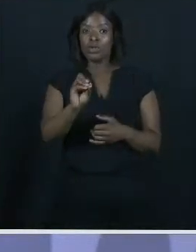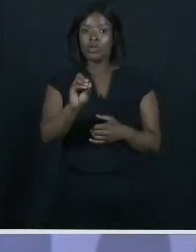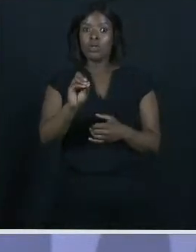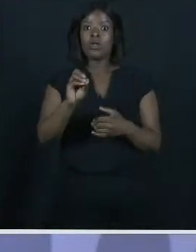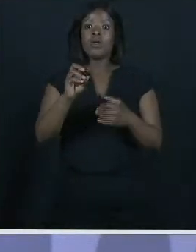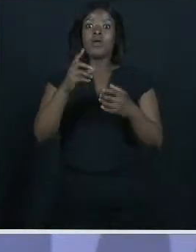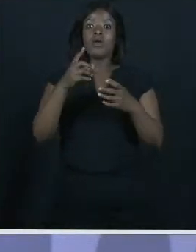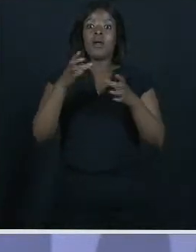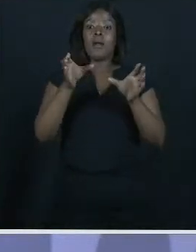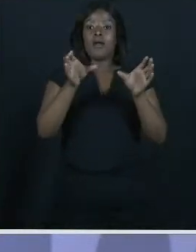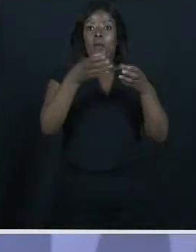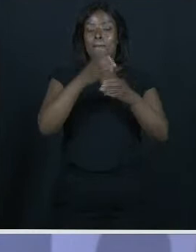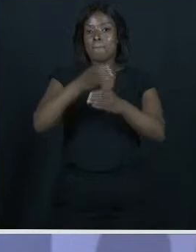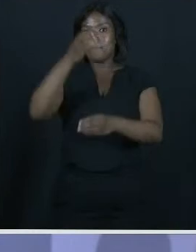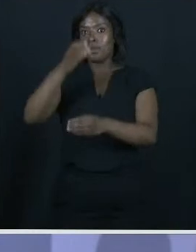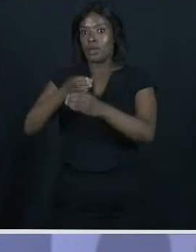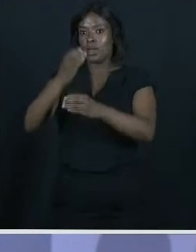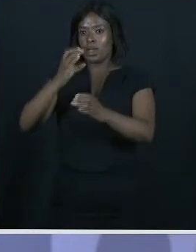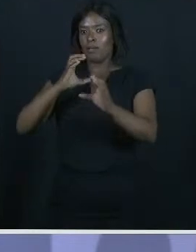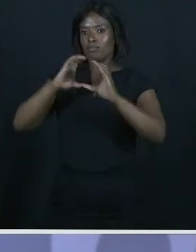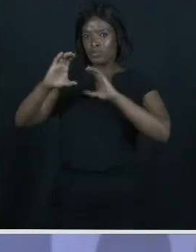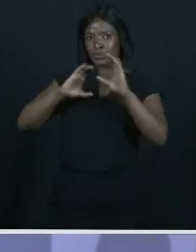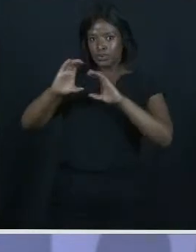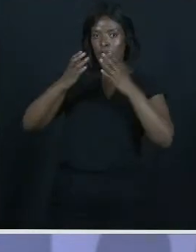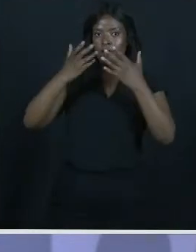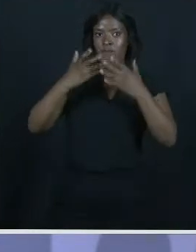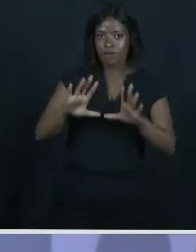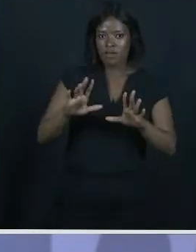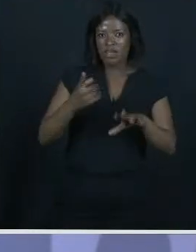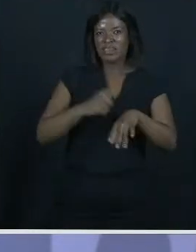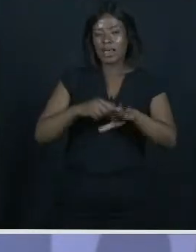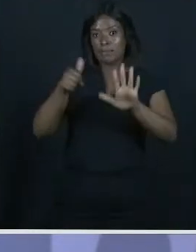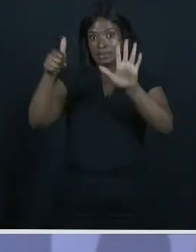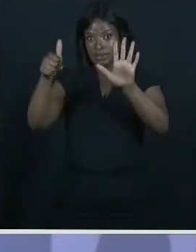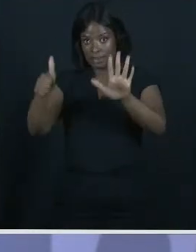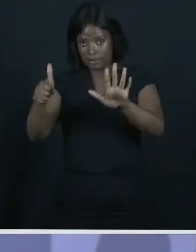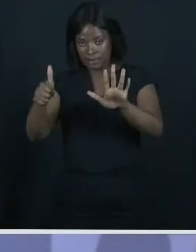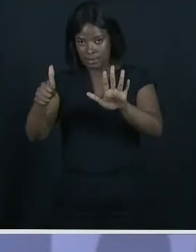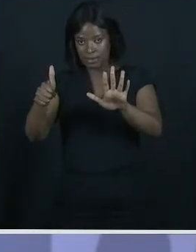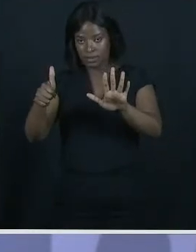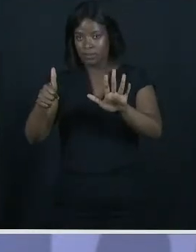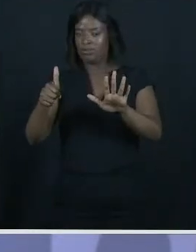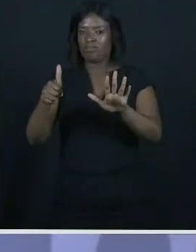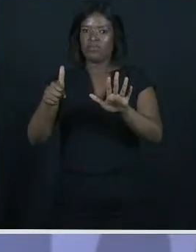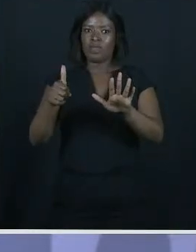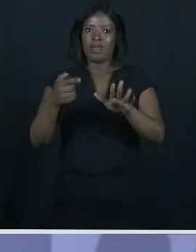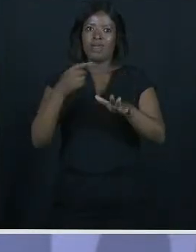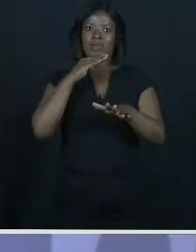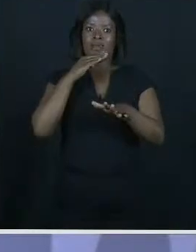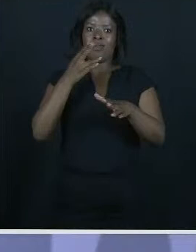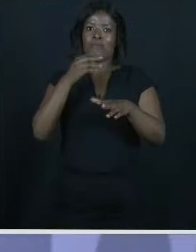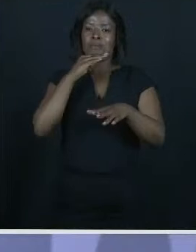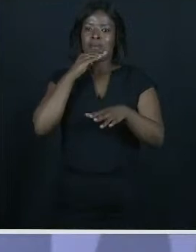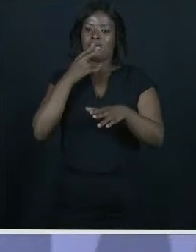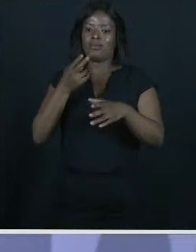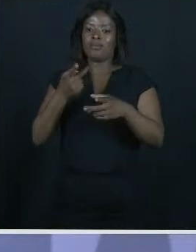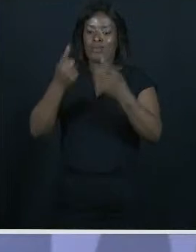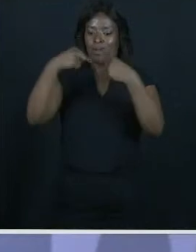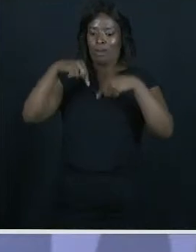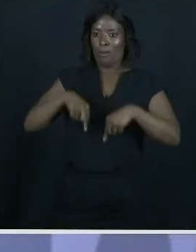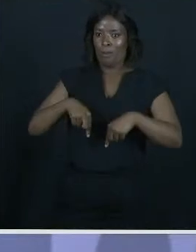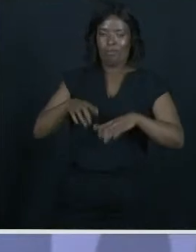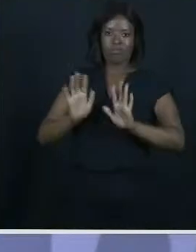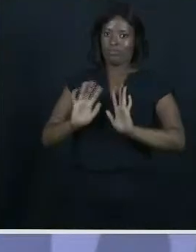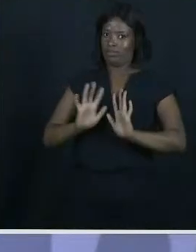should finish the pillar conversations around 6 o'clock. We do not have to come back here. So this will